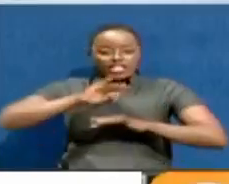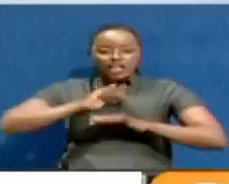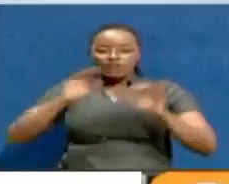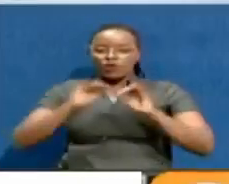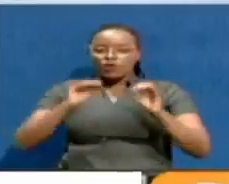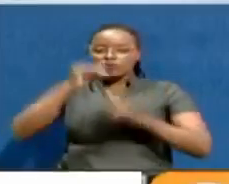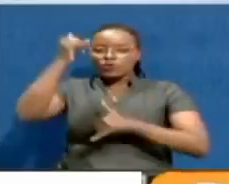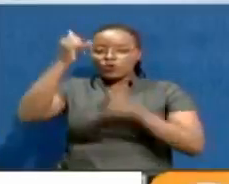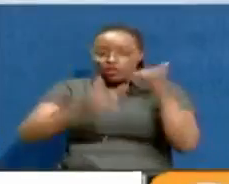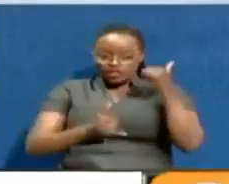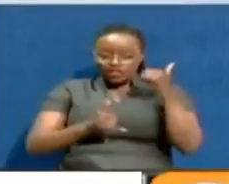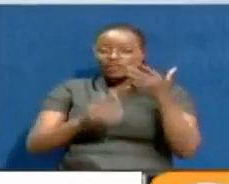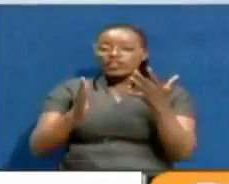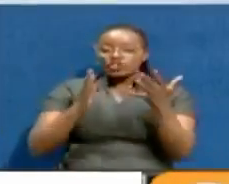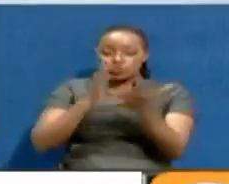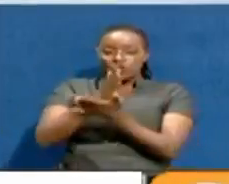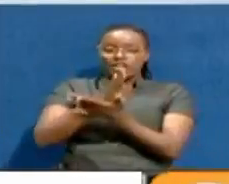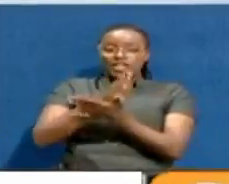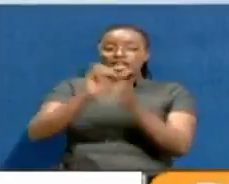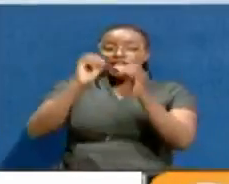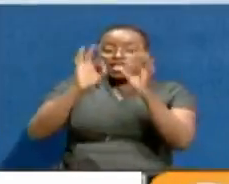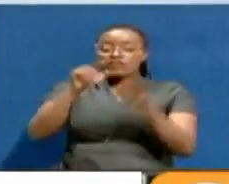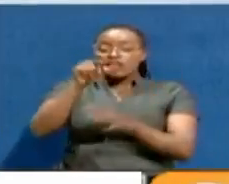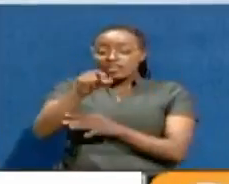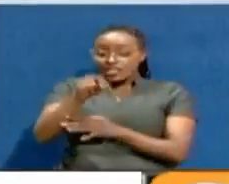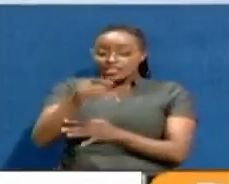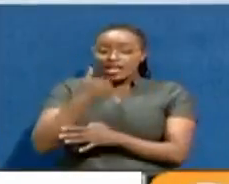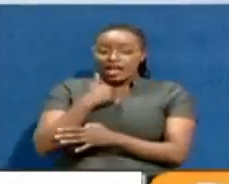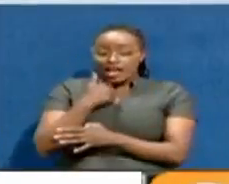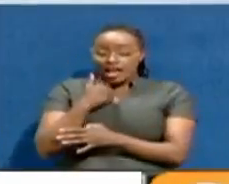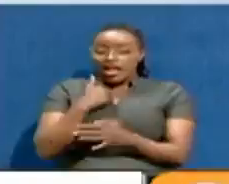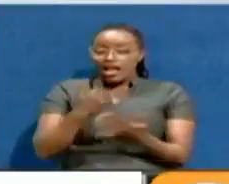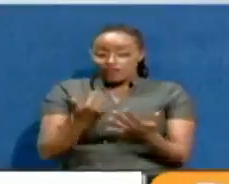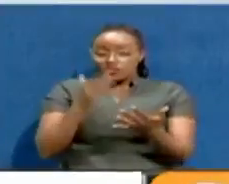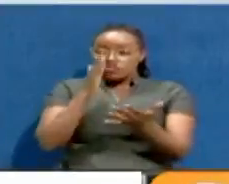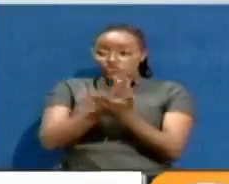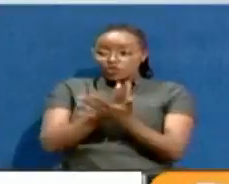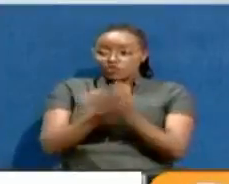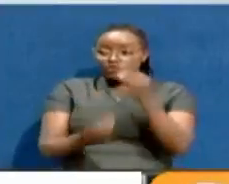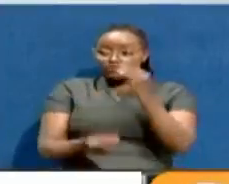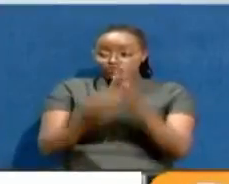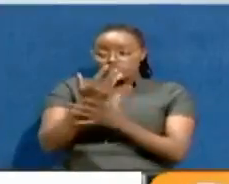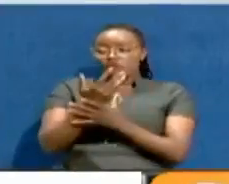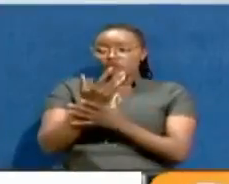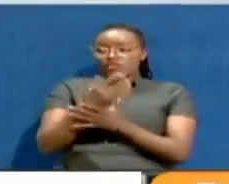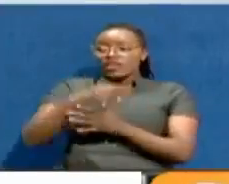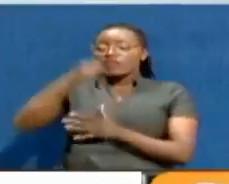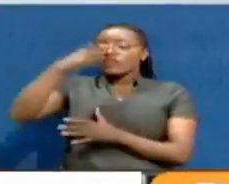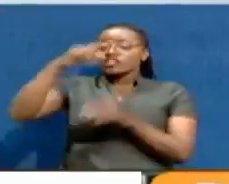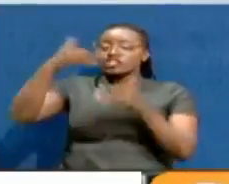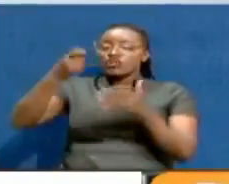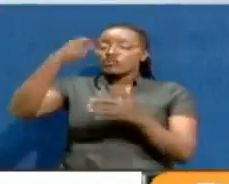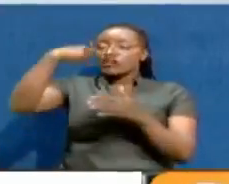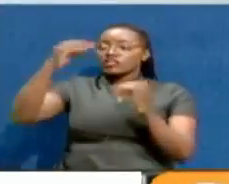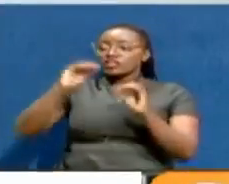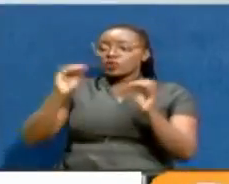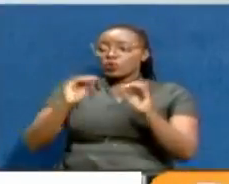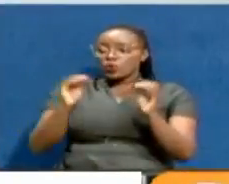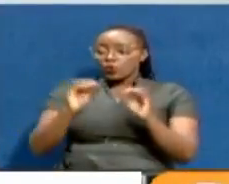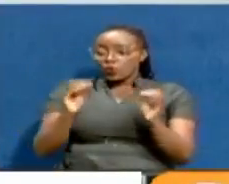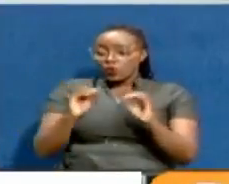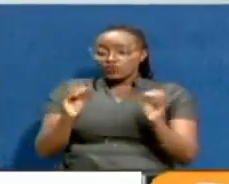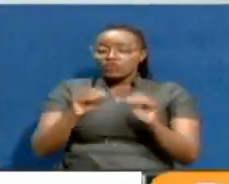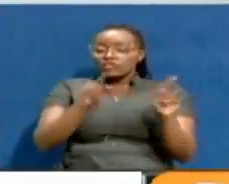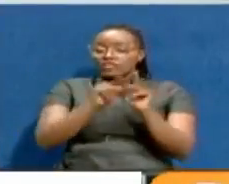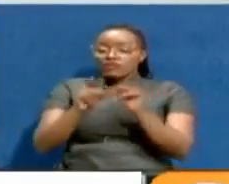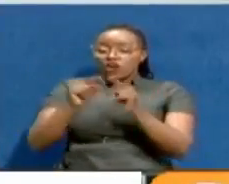to conclude with certainty whether these adverse events are indeed caused by the vaccine or not. So PRAC